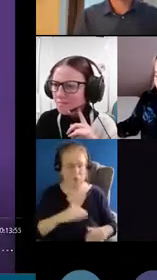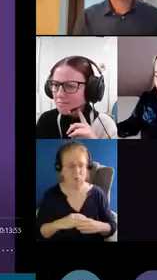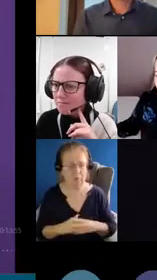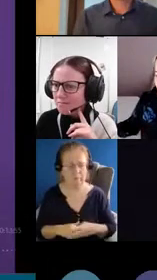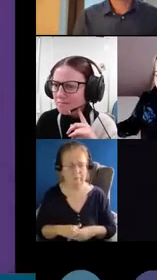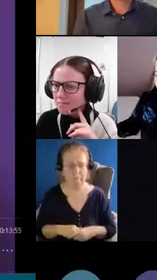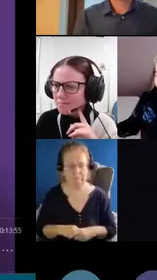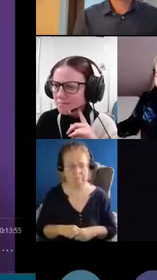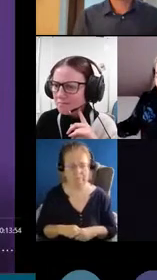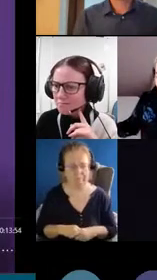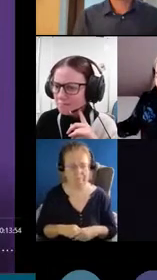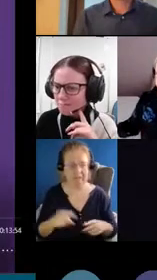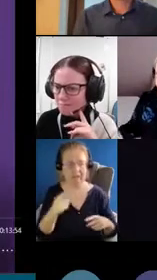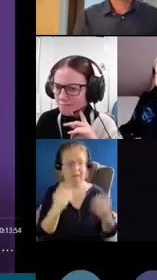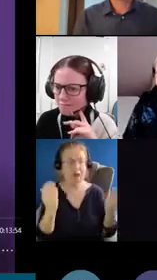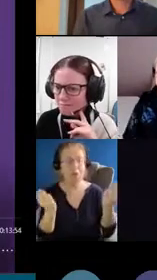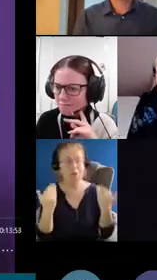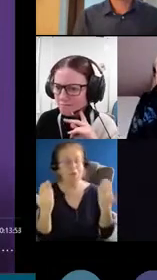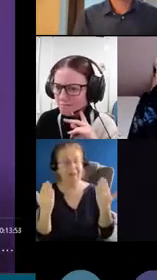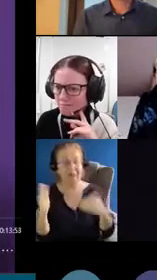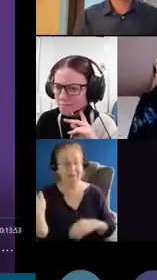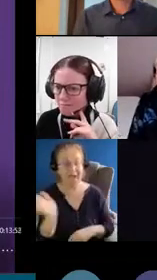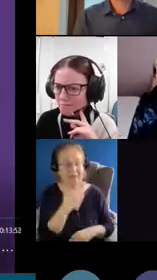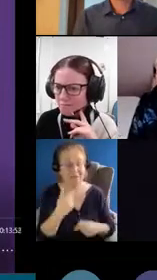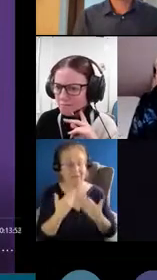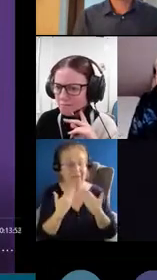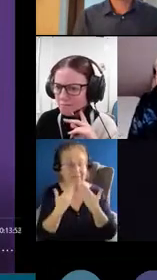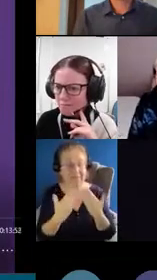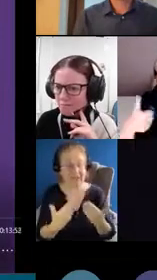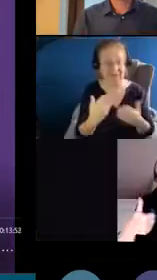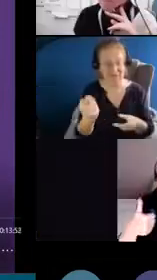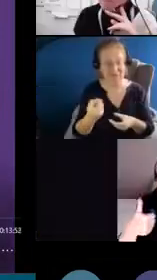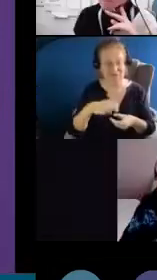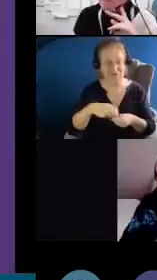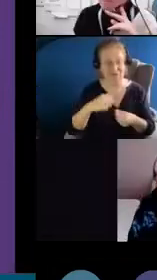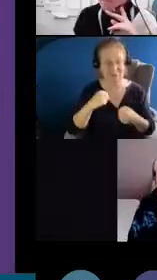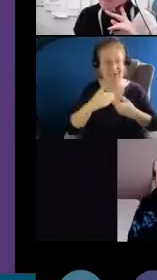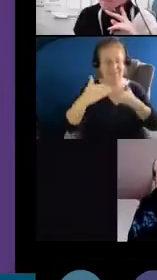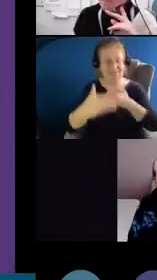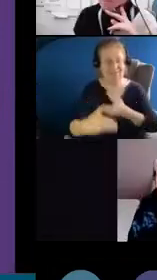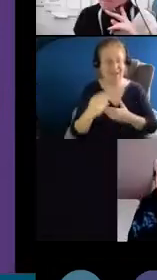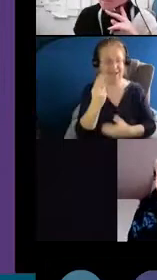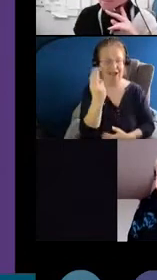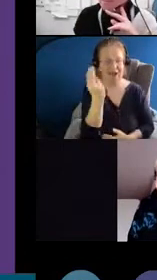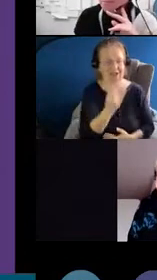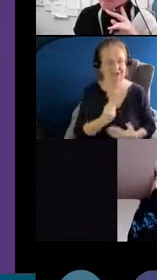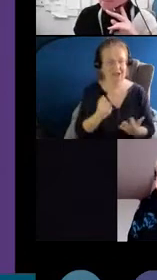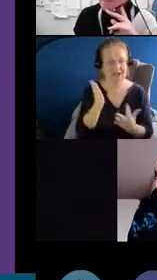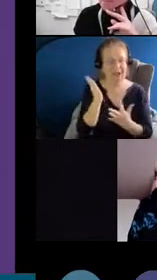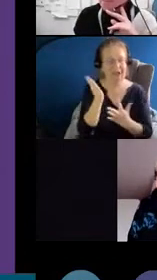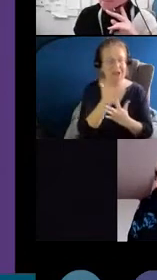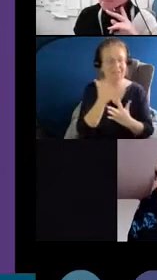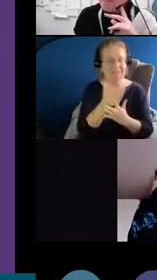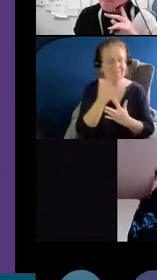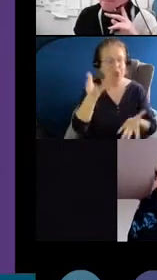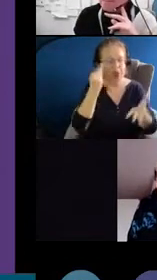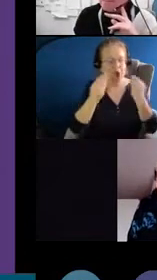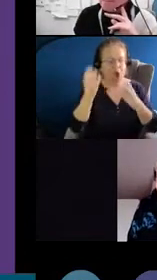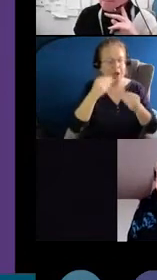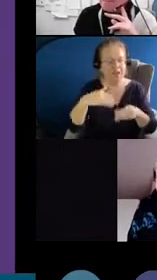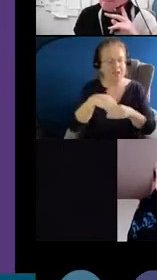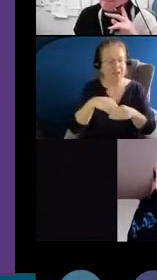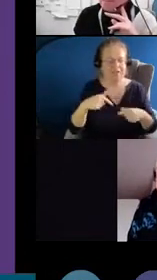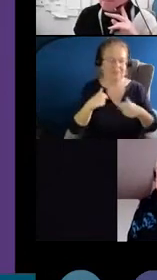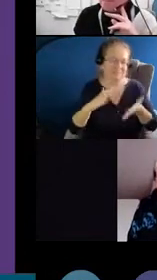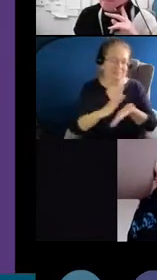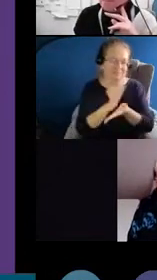fantastic. Welcome everybody, and thanks very much for joining our session on designing accessible learning content. So it's my